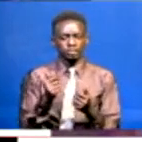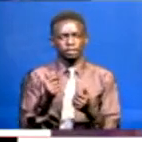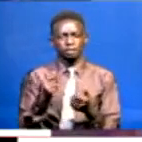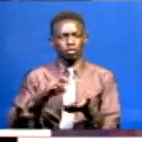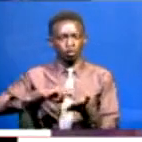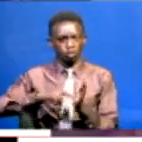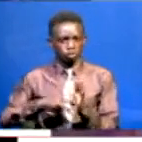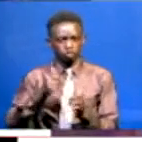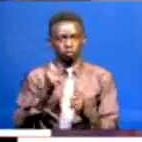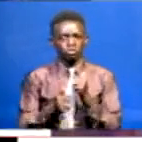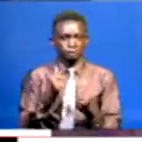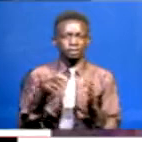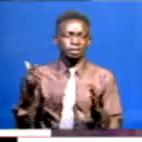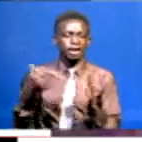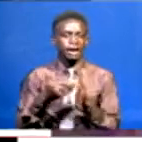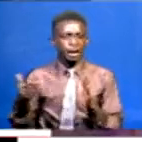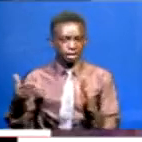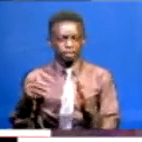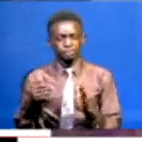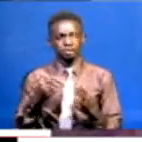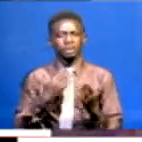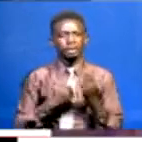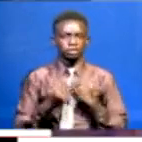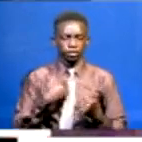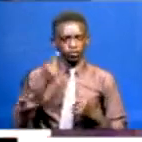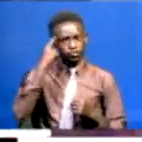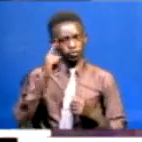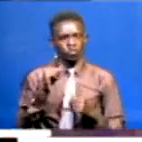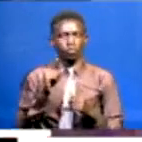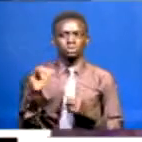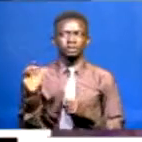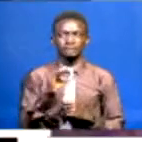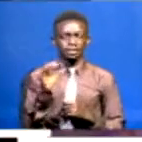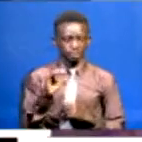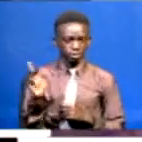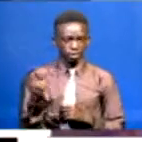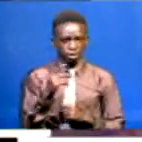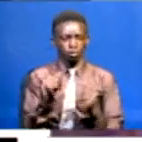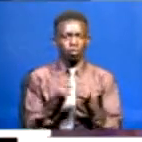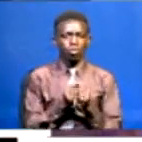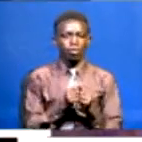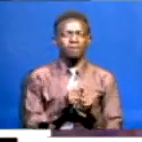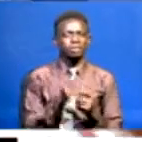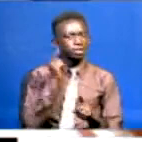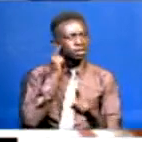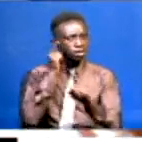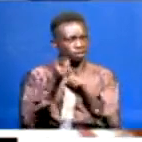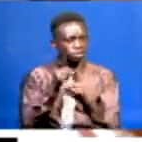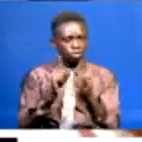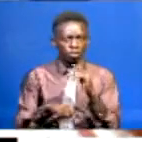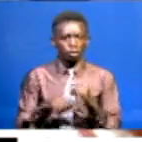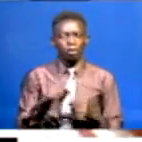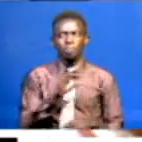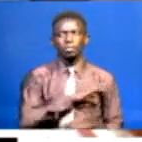the citizens with the sole intention of profiteering.